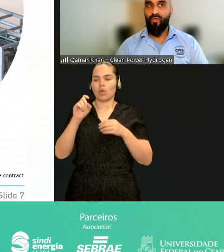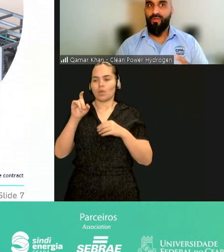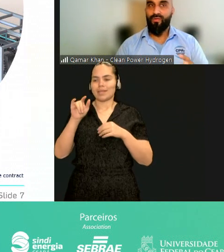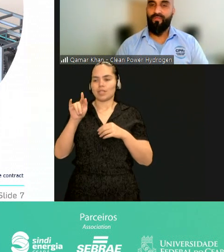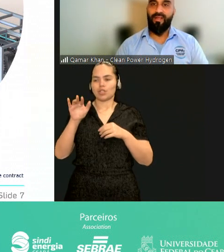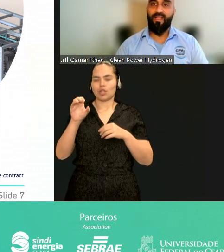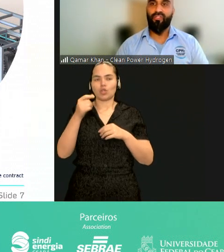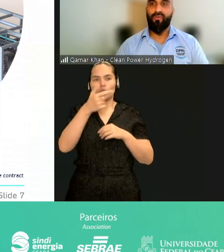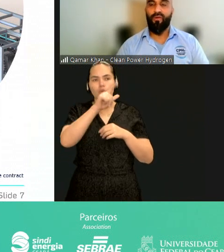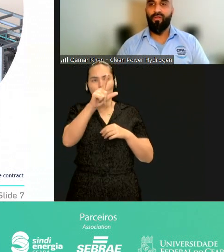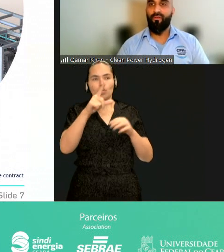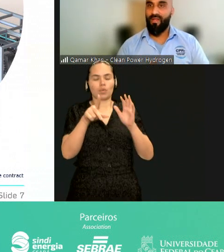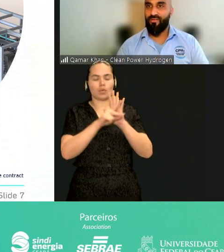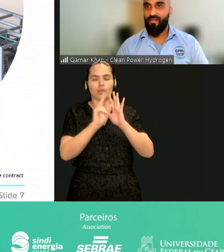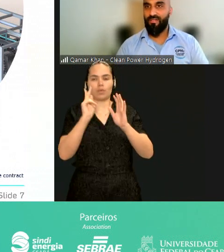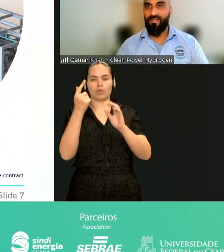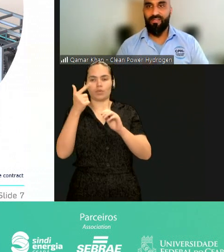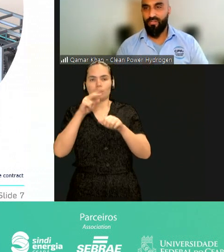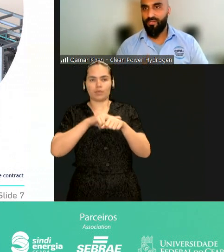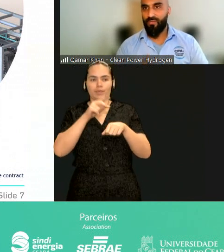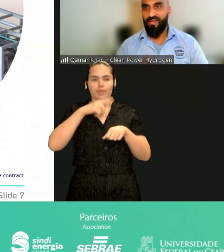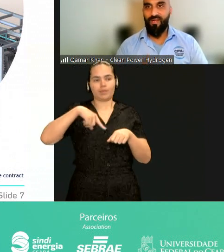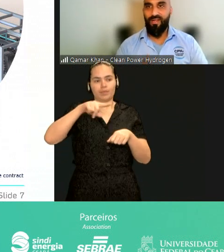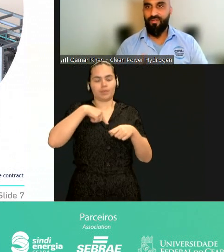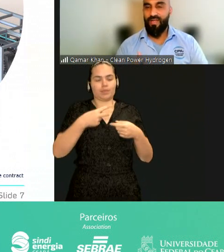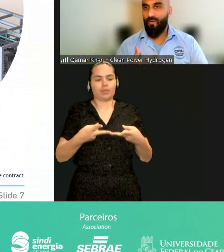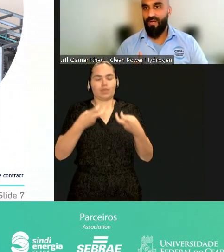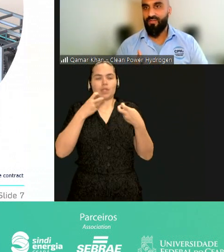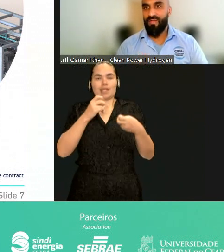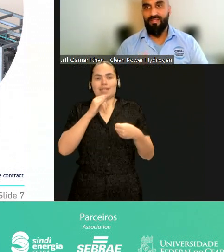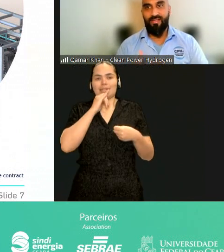when you do a financial model of electrolysis, not just with any any